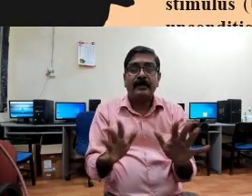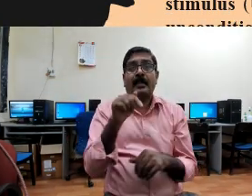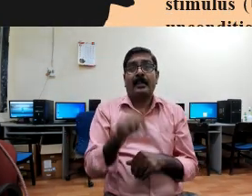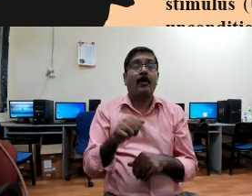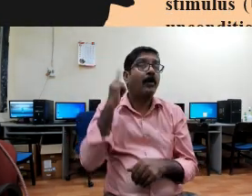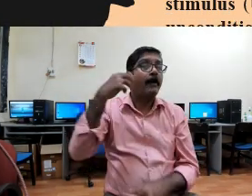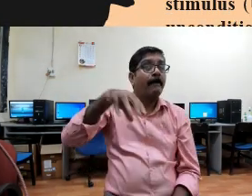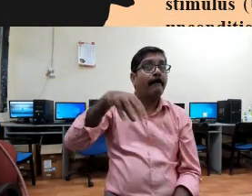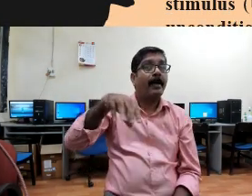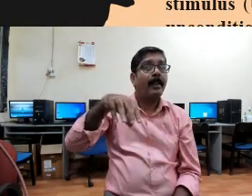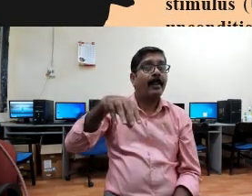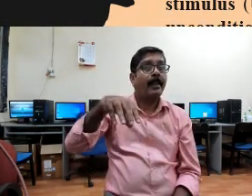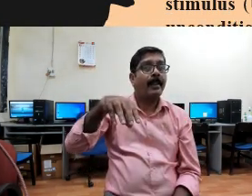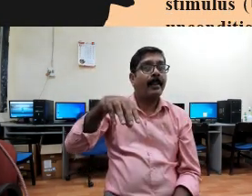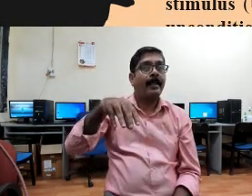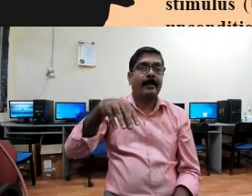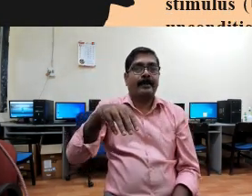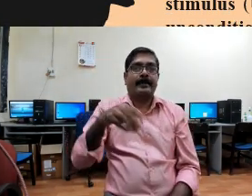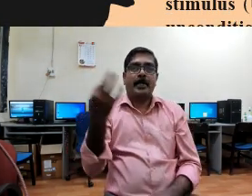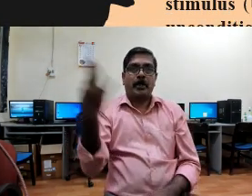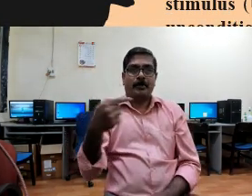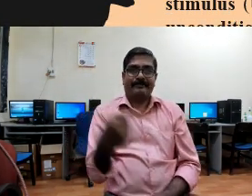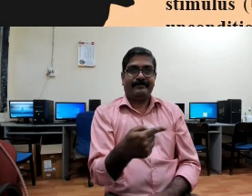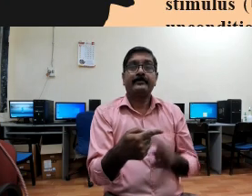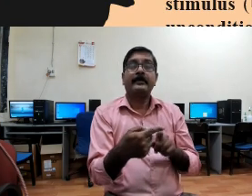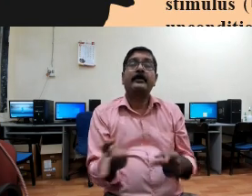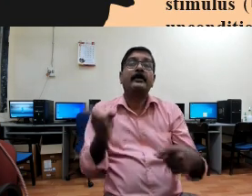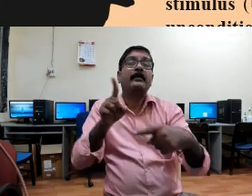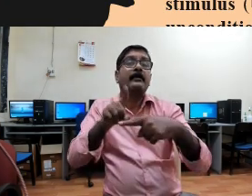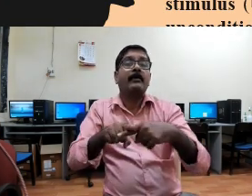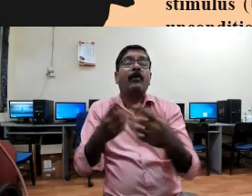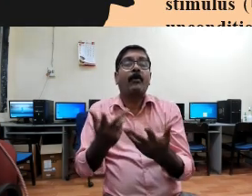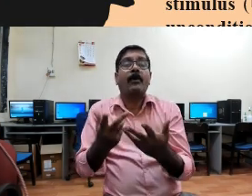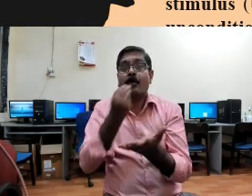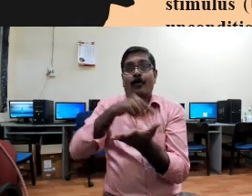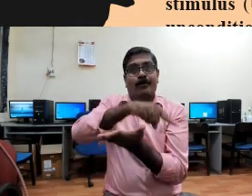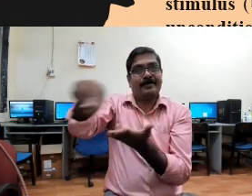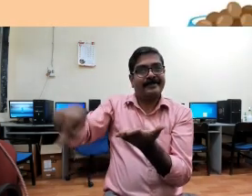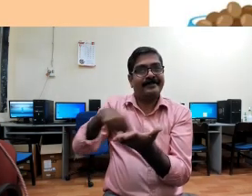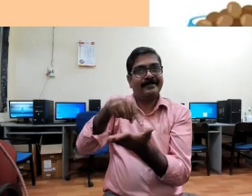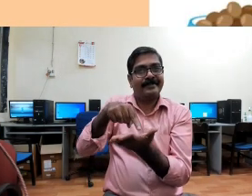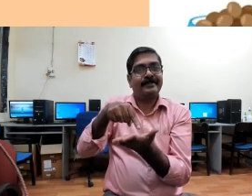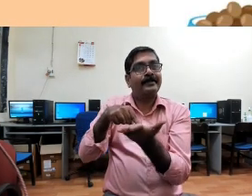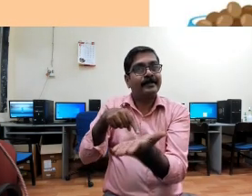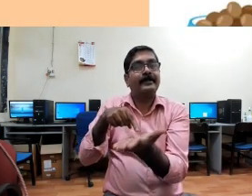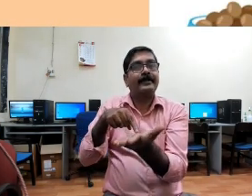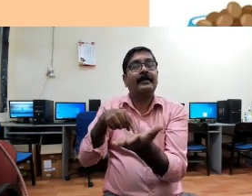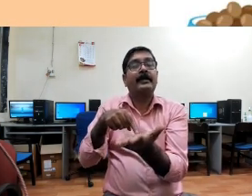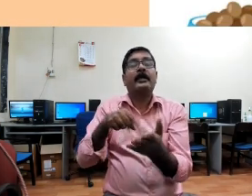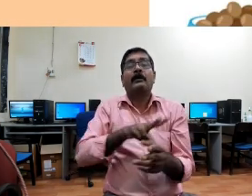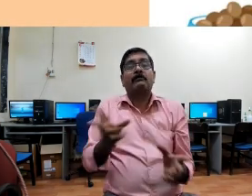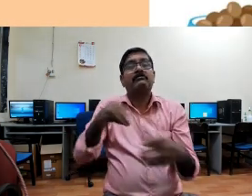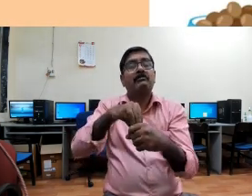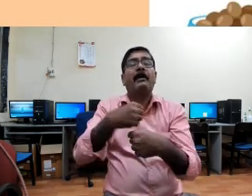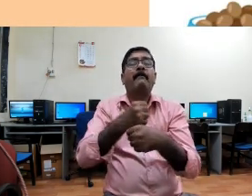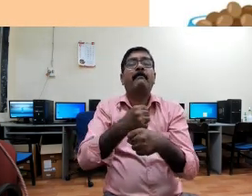that is salivation. Let's look it into a more detailed format.